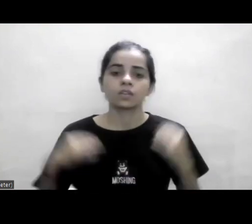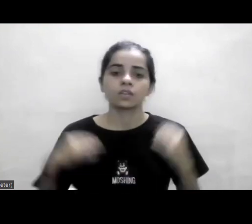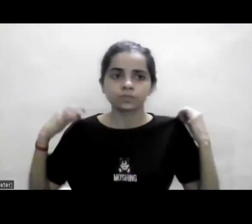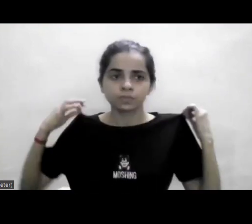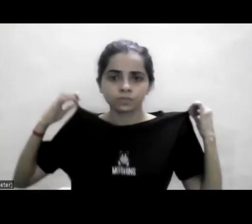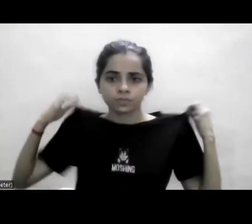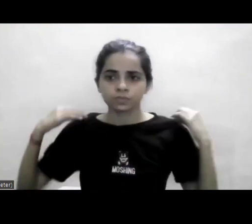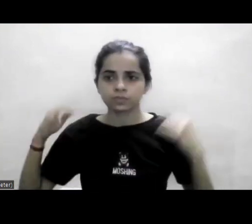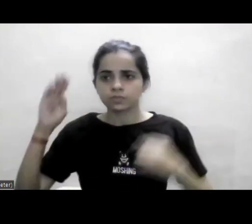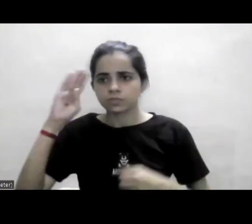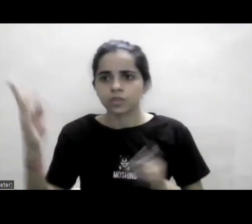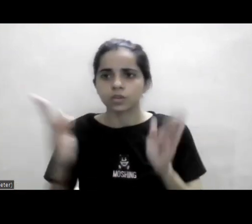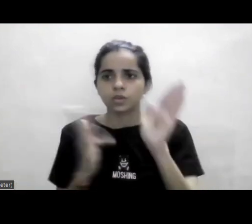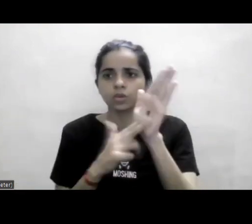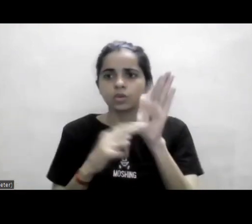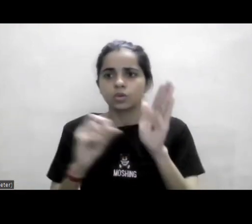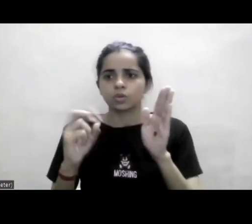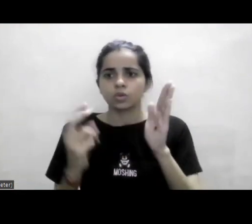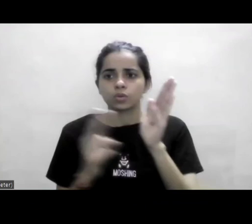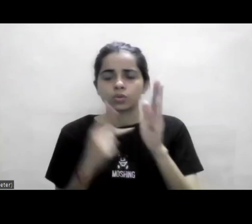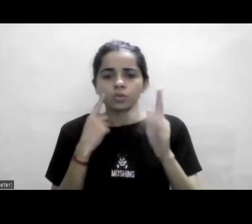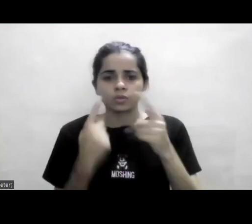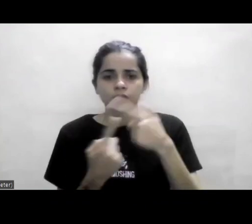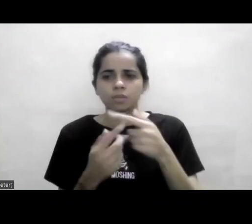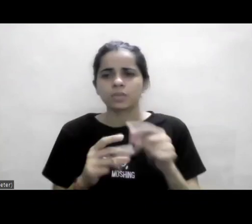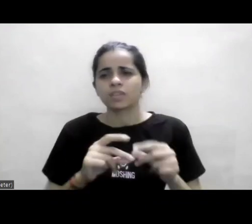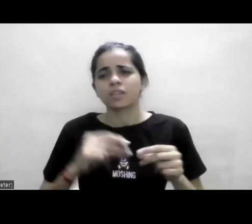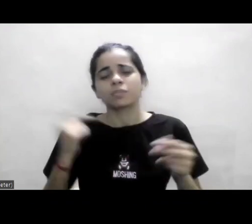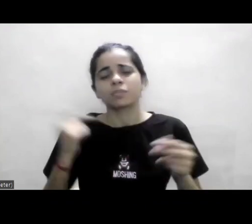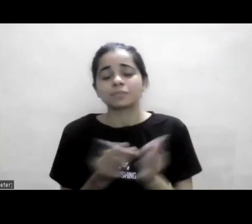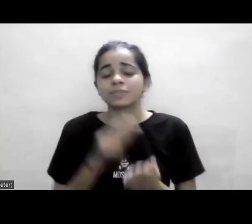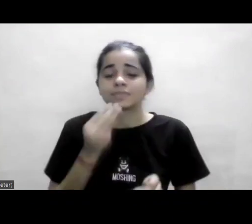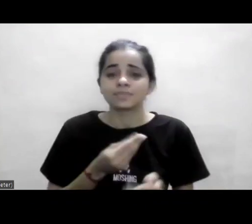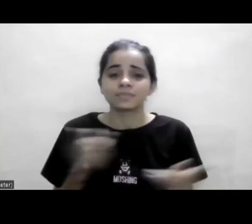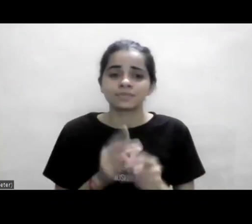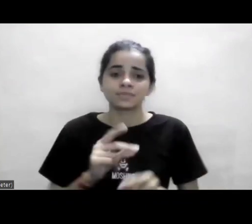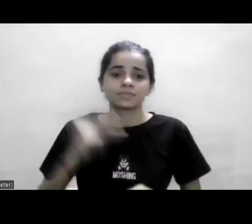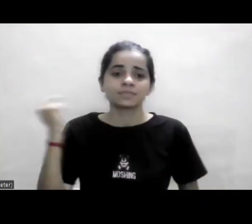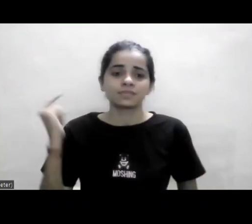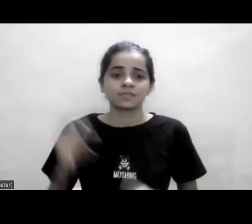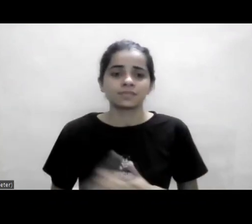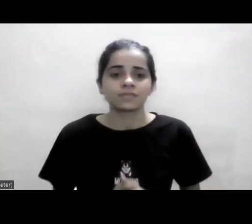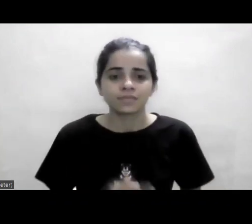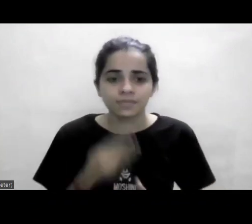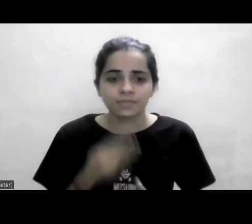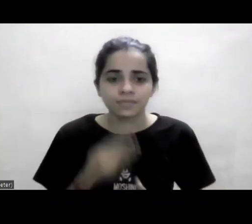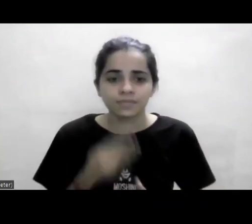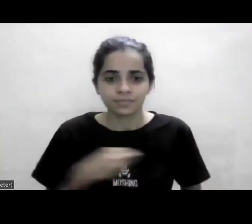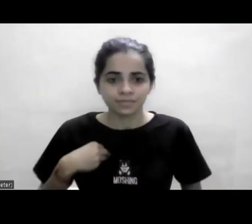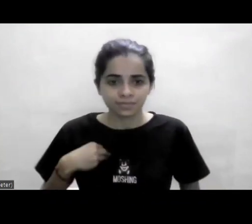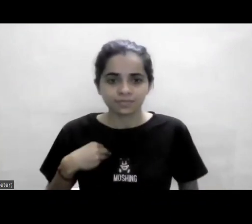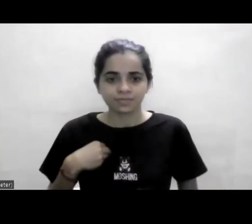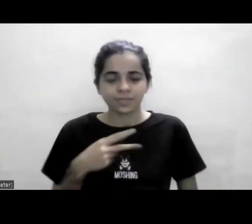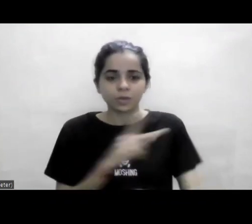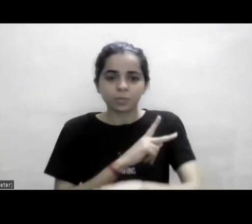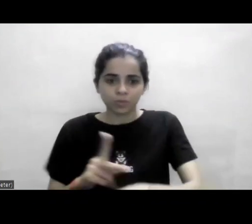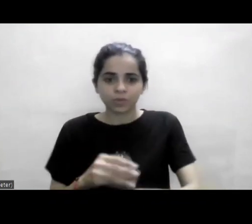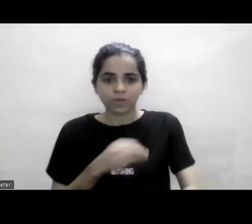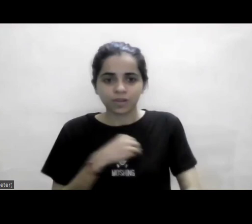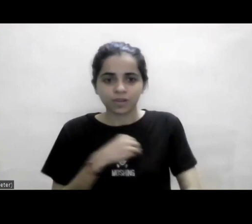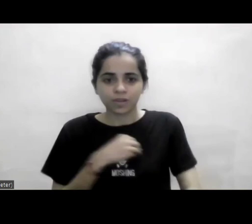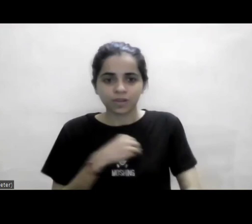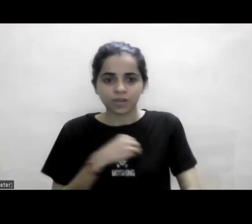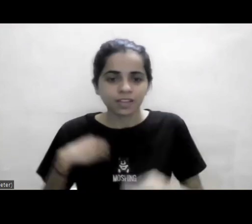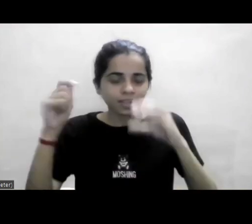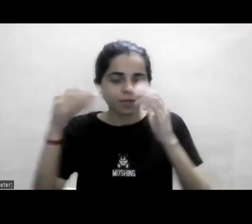Hello. Hi. Yeah. Nonita, please be very quick. Yeah. Hi. So I am a doctor by profession and I have